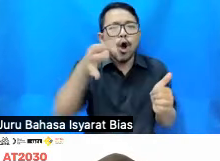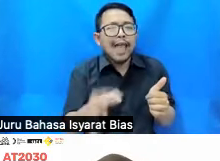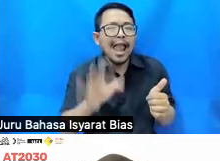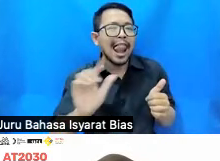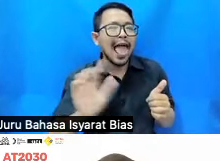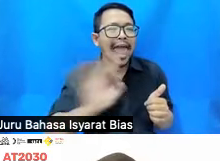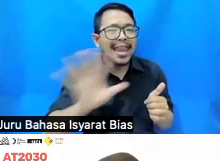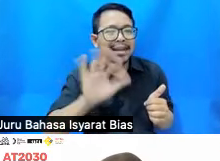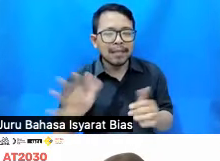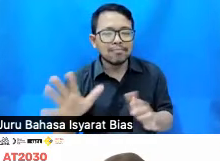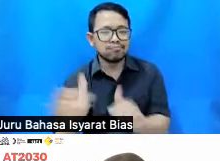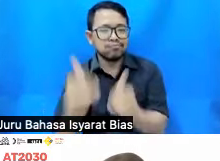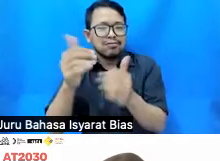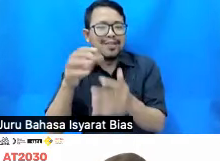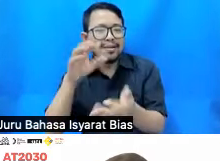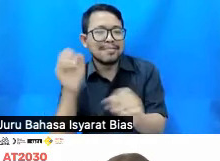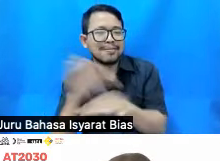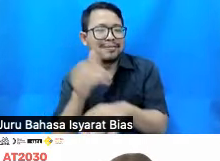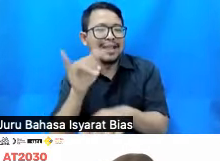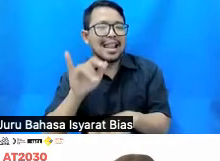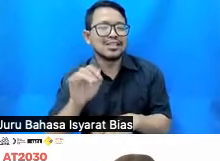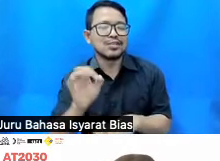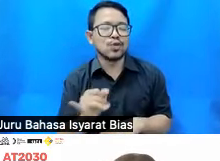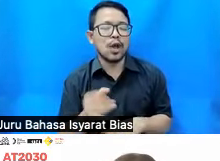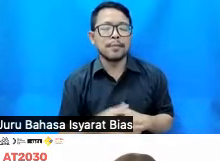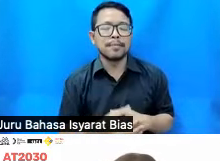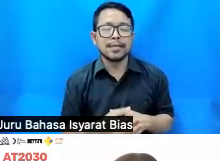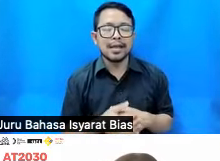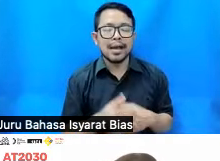other cities in Indonesia and across the world.